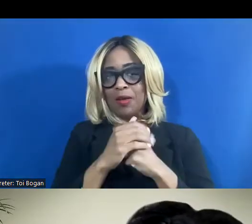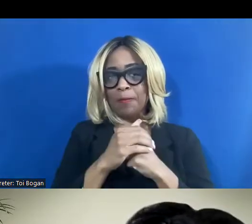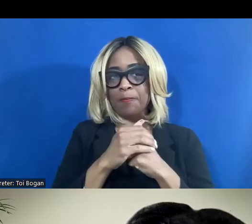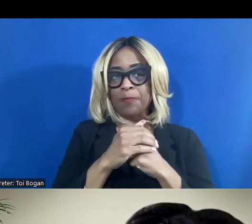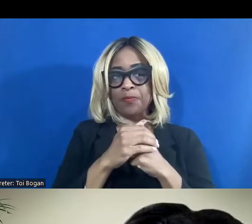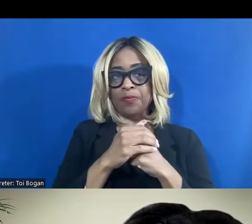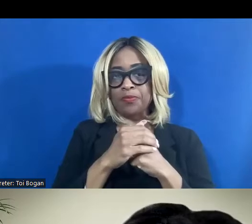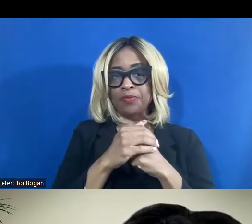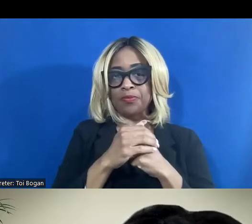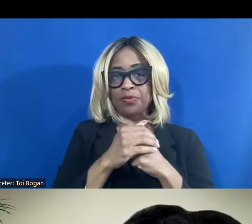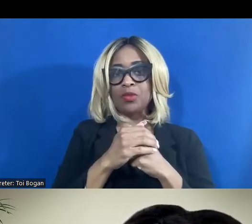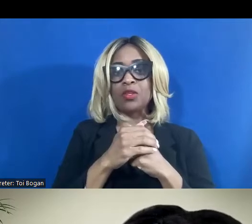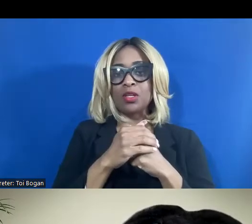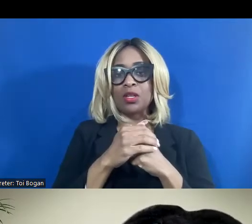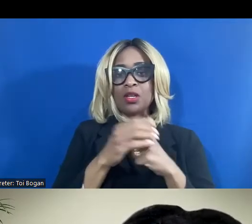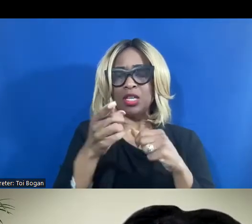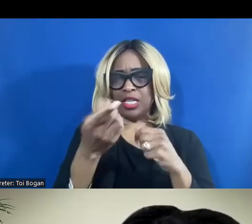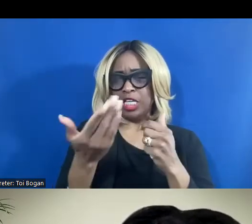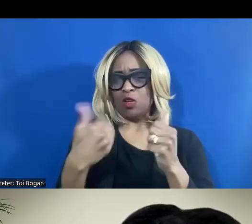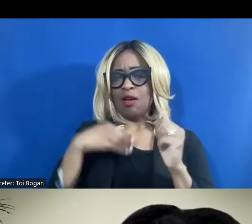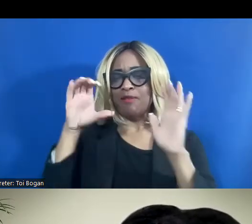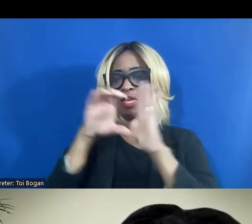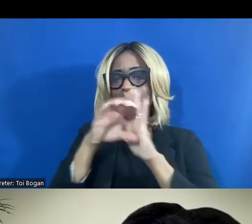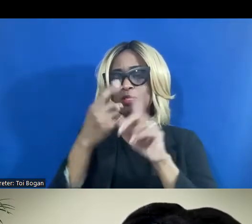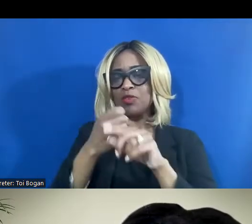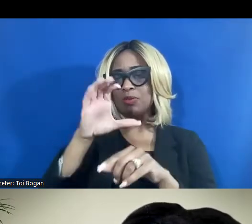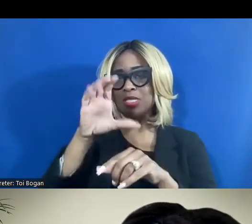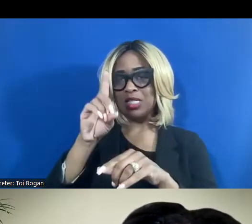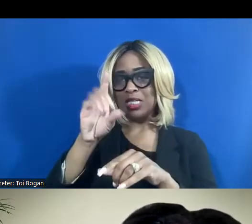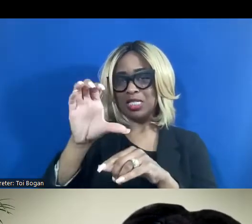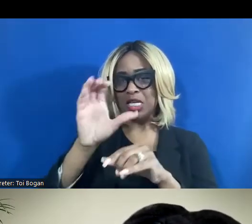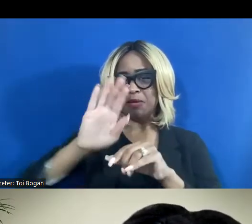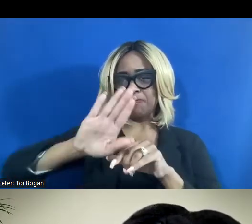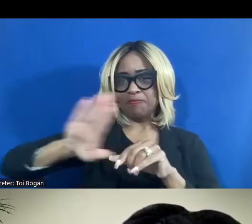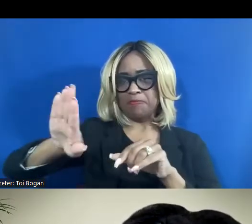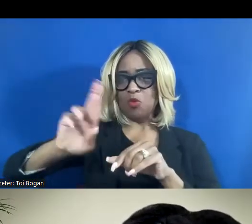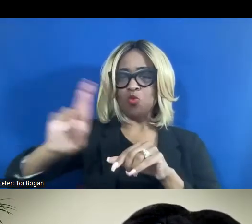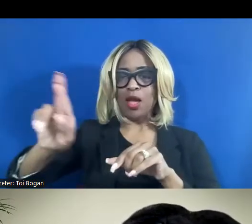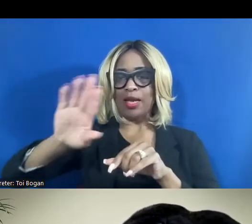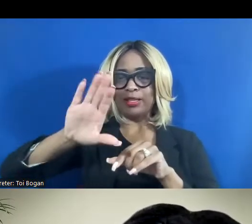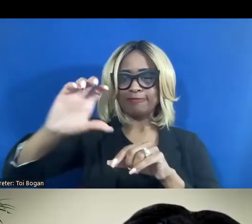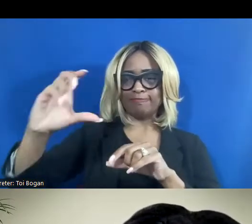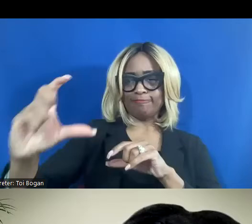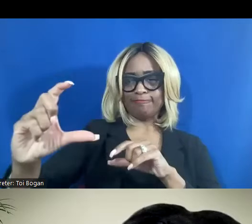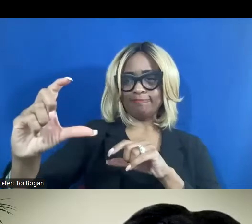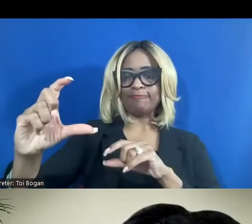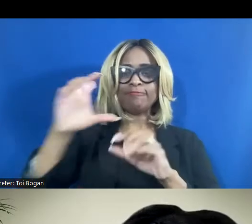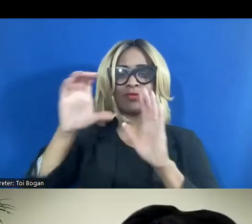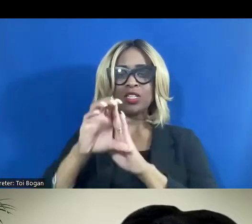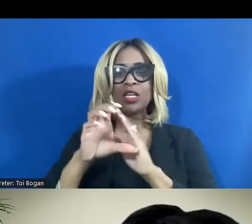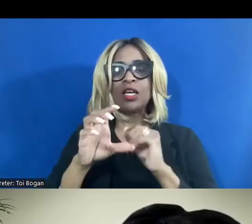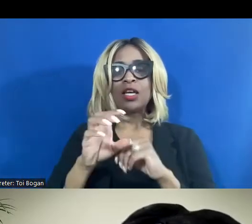is the image from the CDC on the right-hand side. That is a